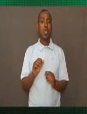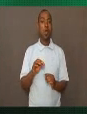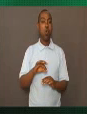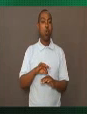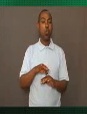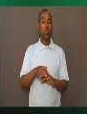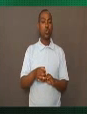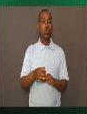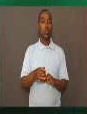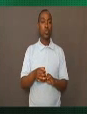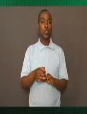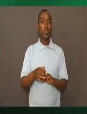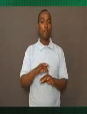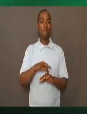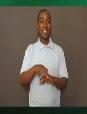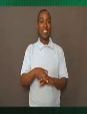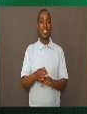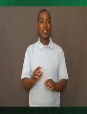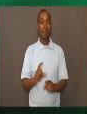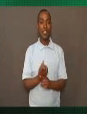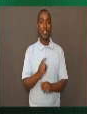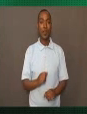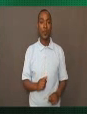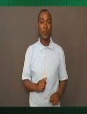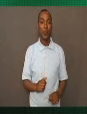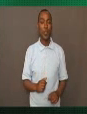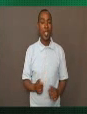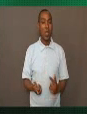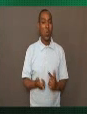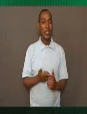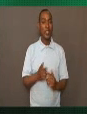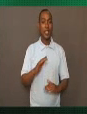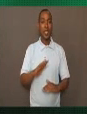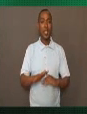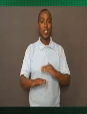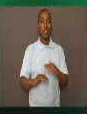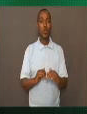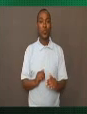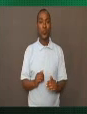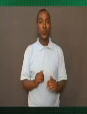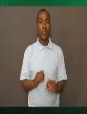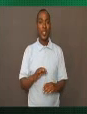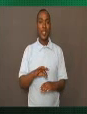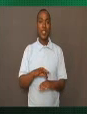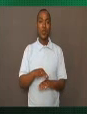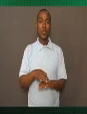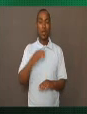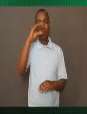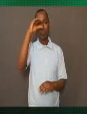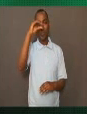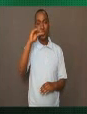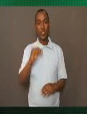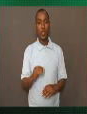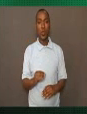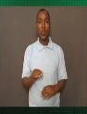become infectious. In the second stage, the infected person